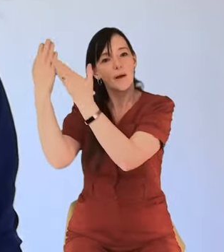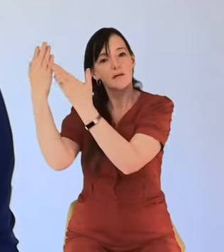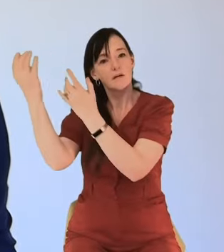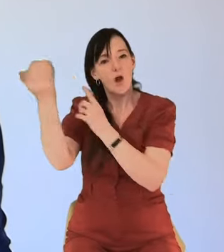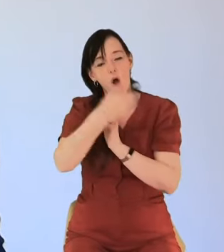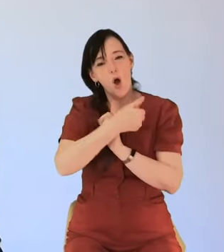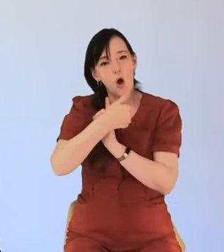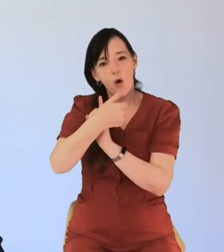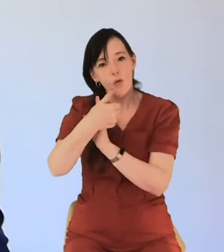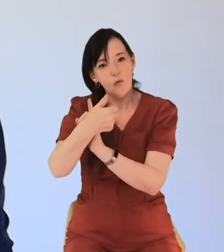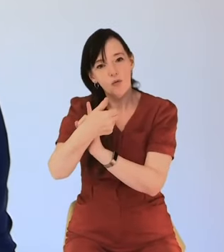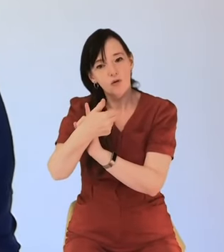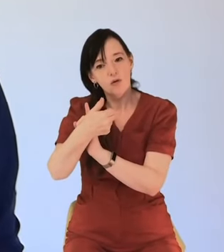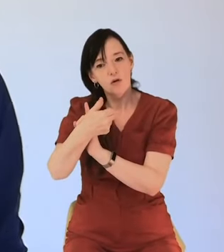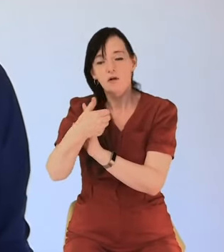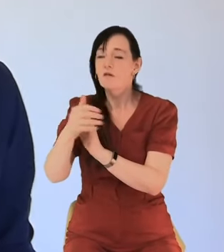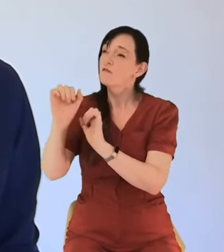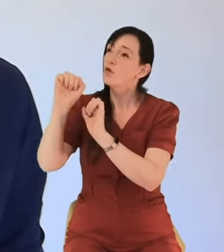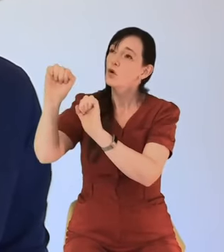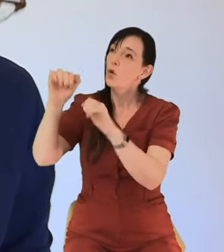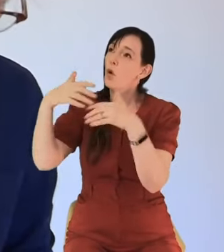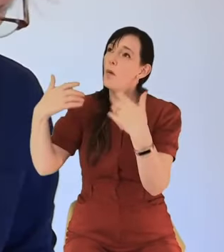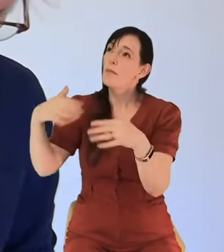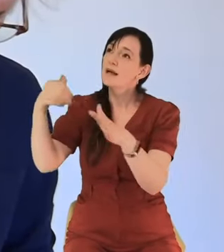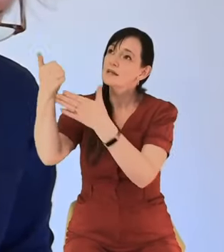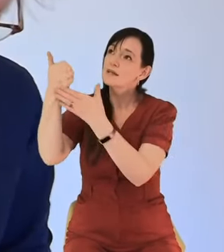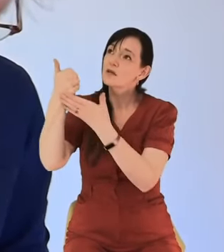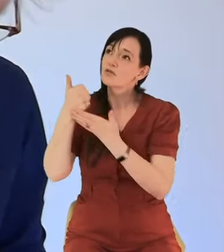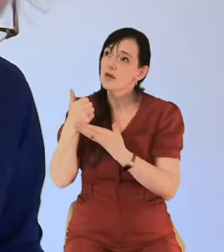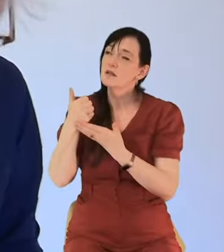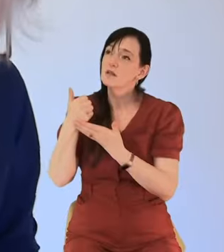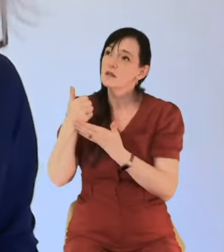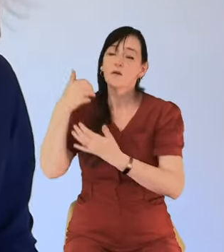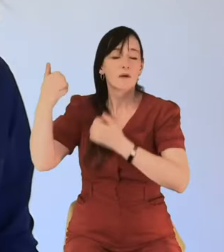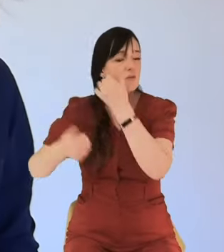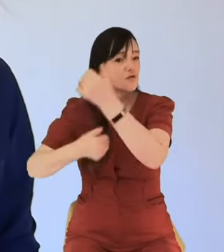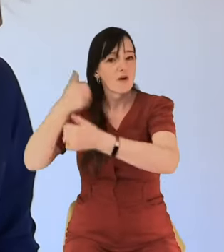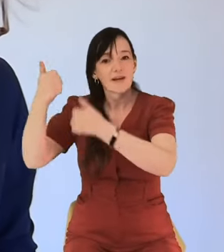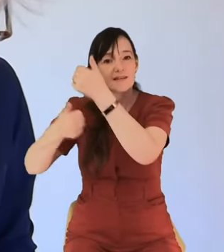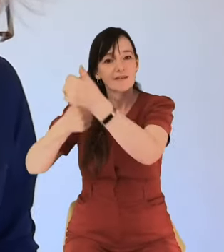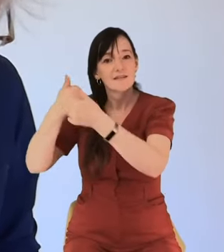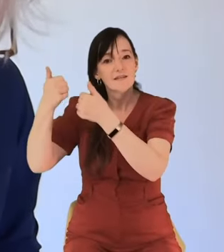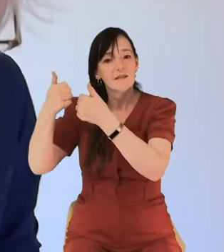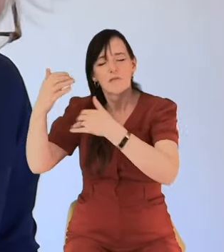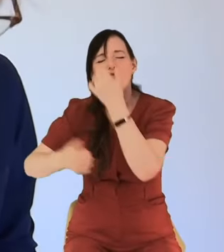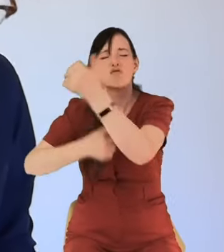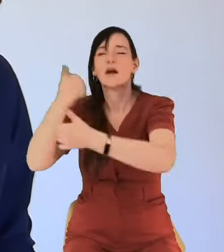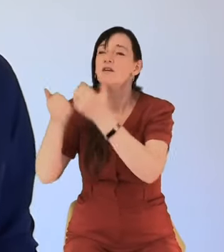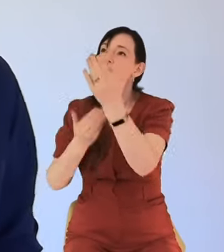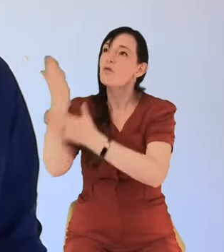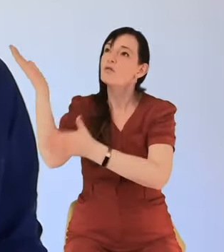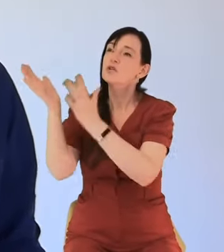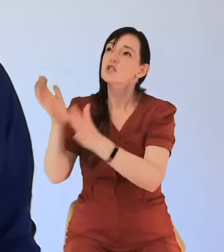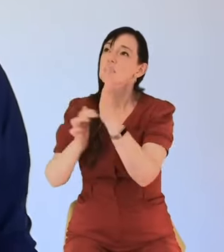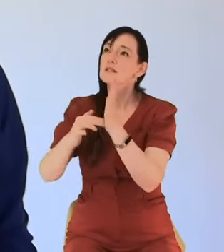And for your amazing grace, we praise you. We praise you in